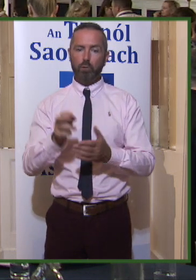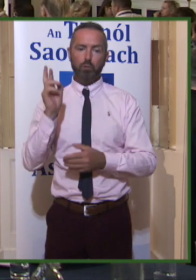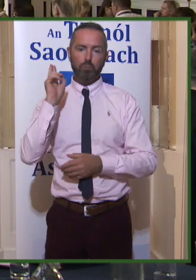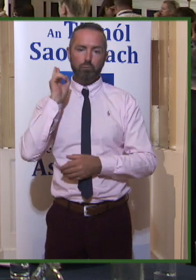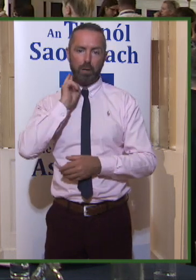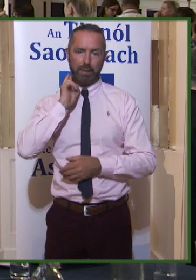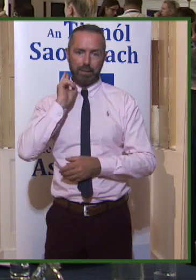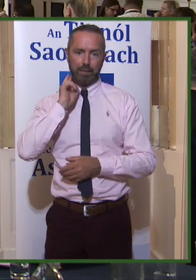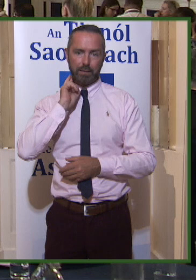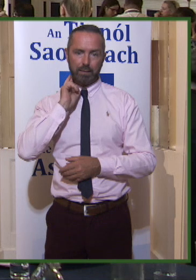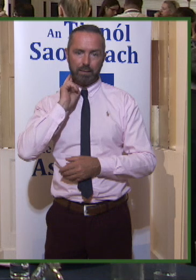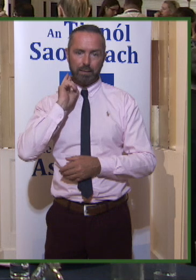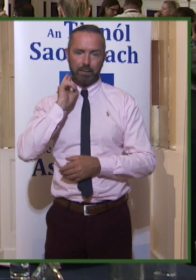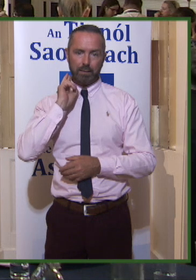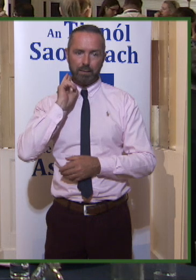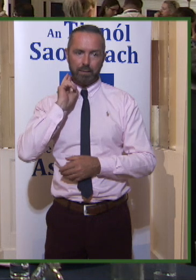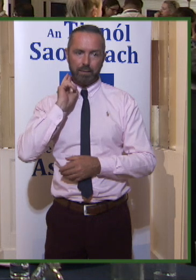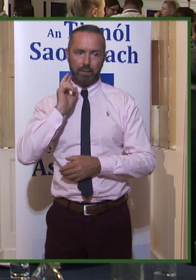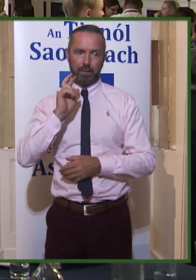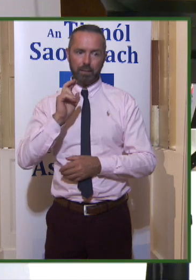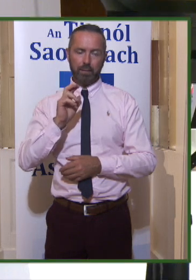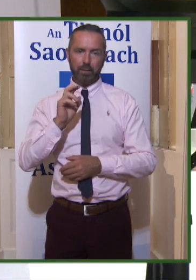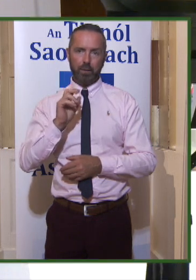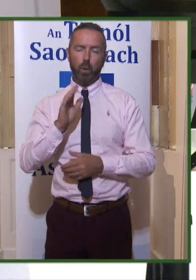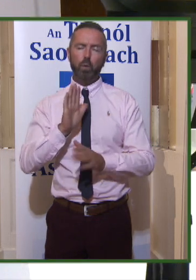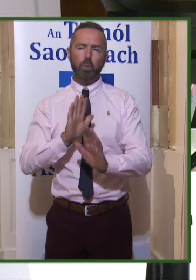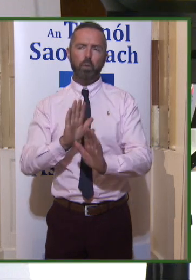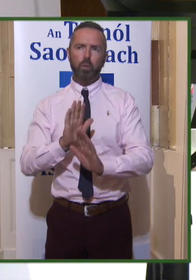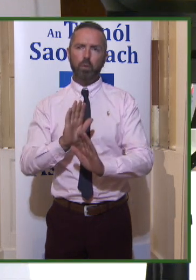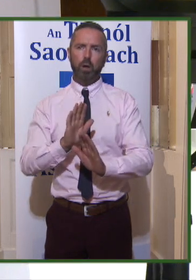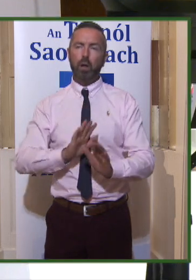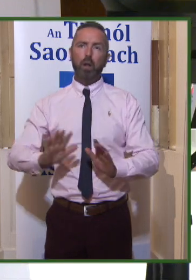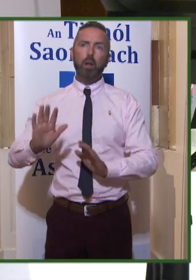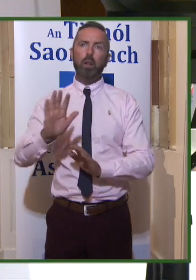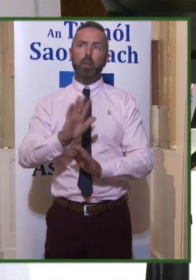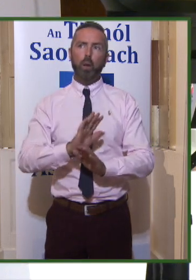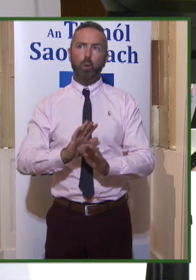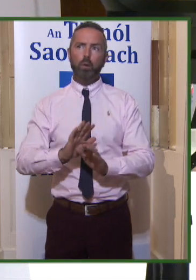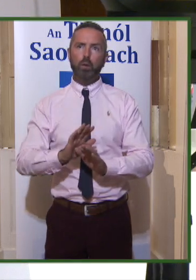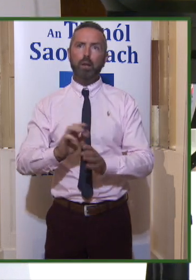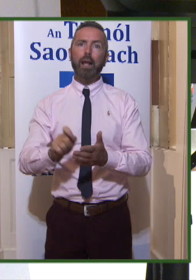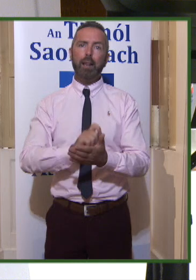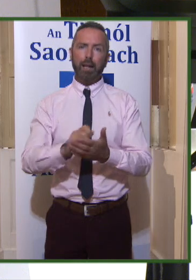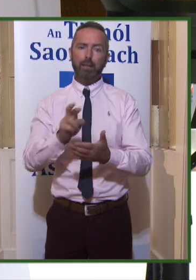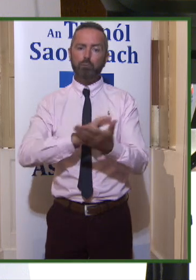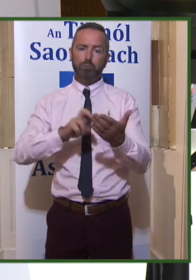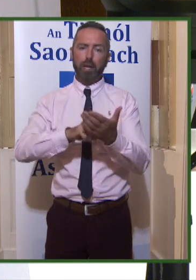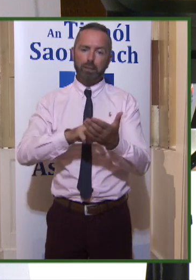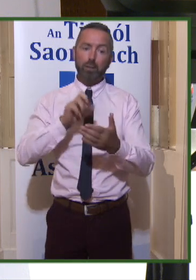Local elected register or Dáil elected register.